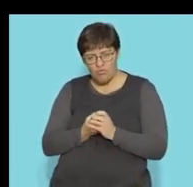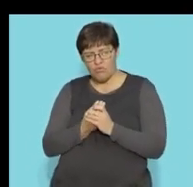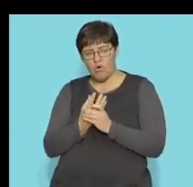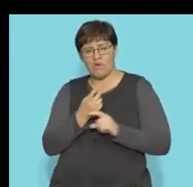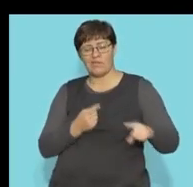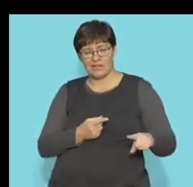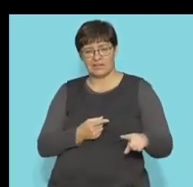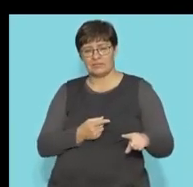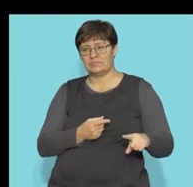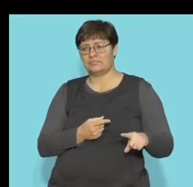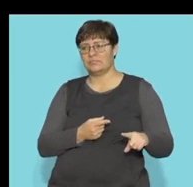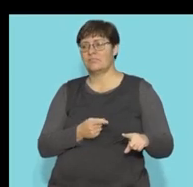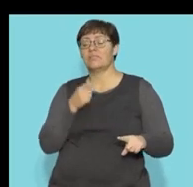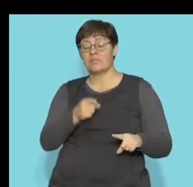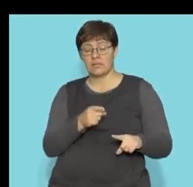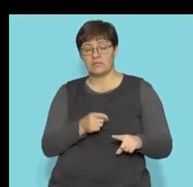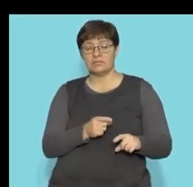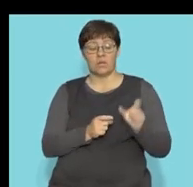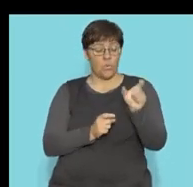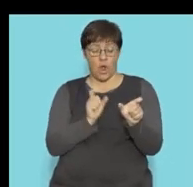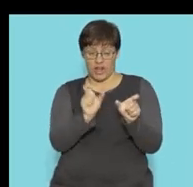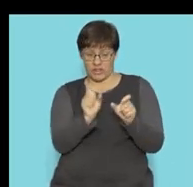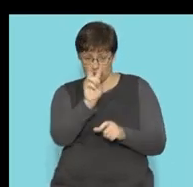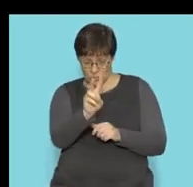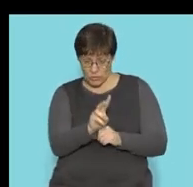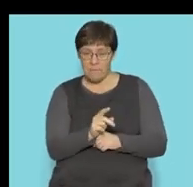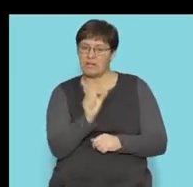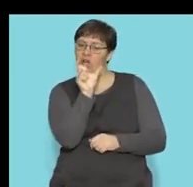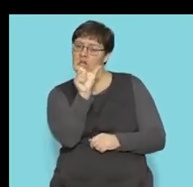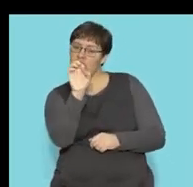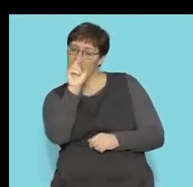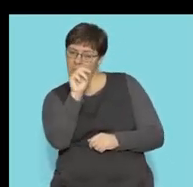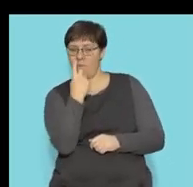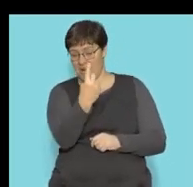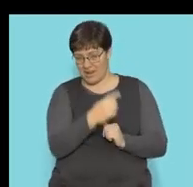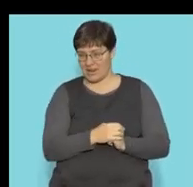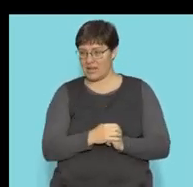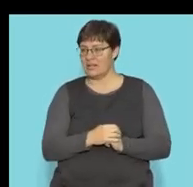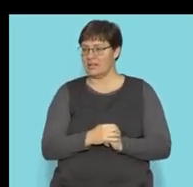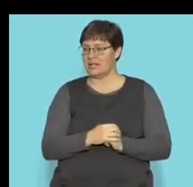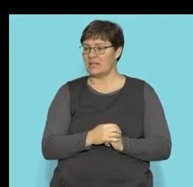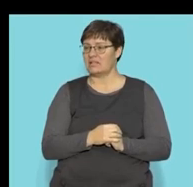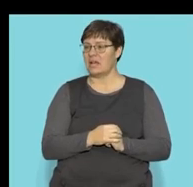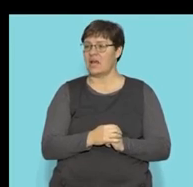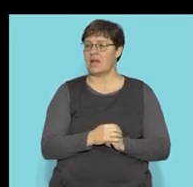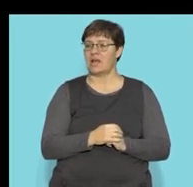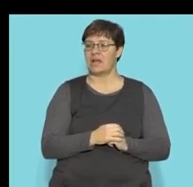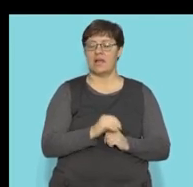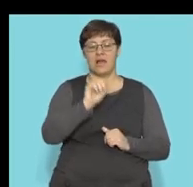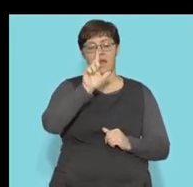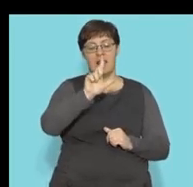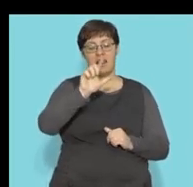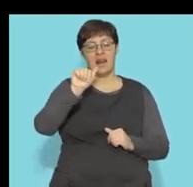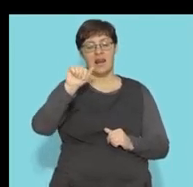term that consists of 2 words. So although it's a term, there's 2